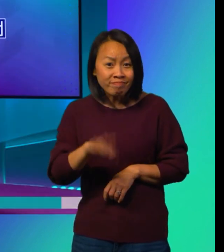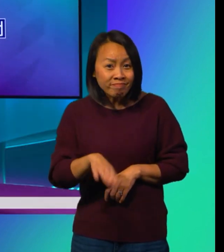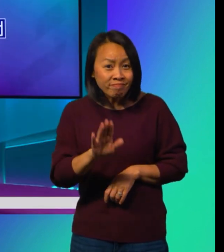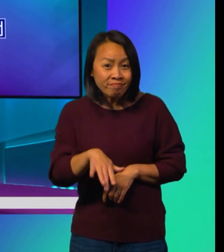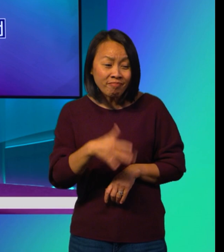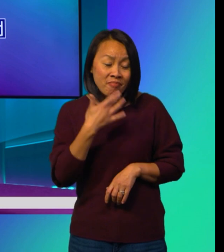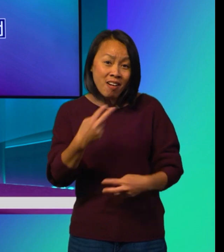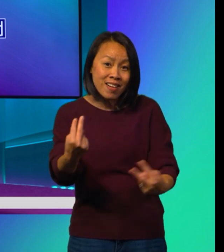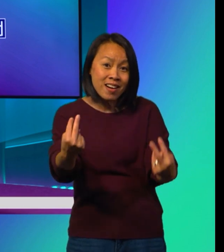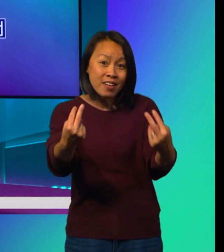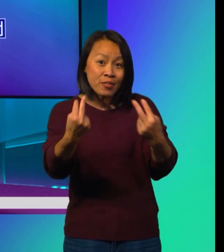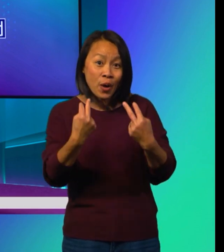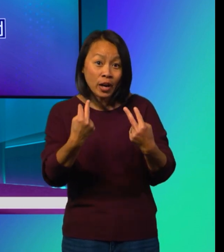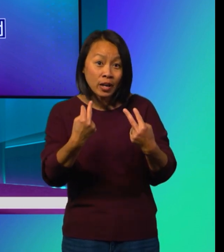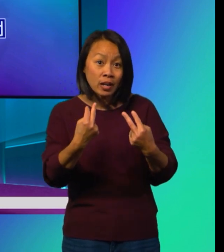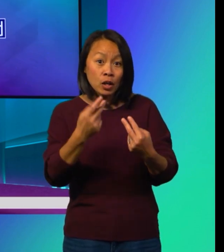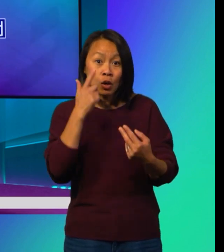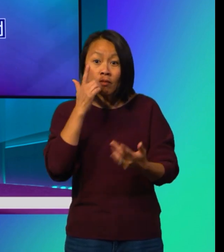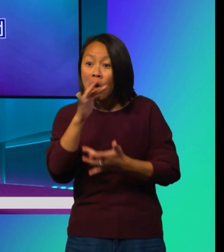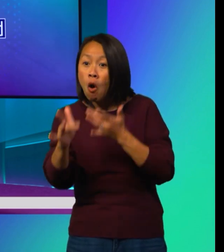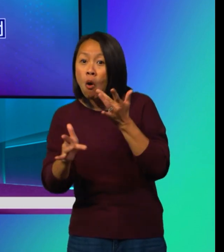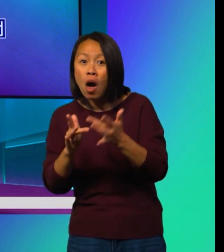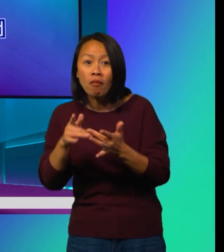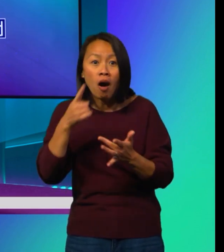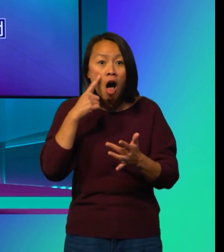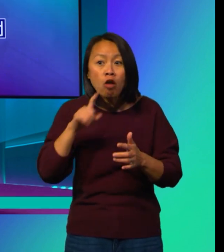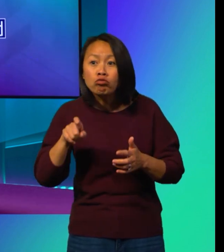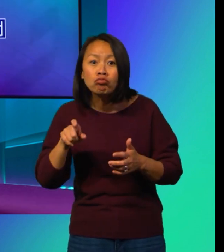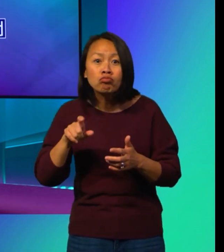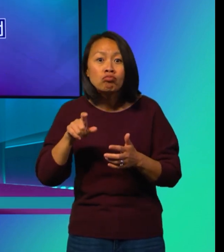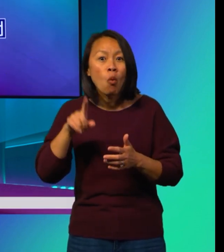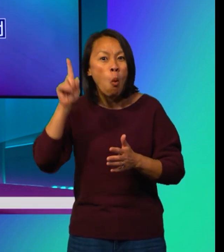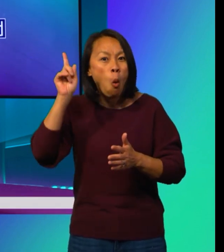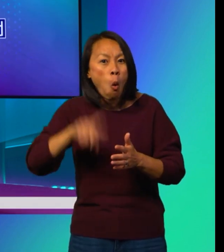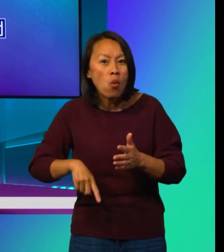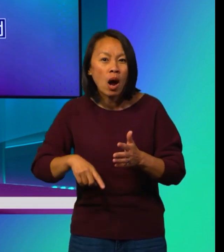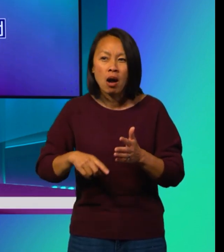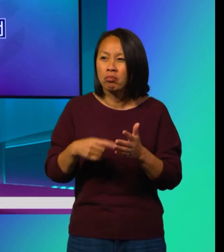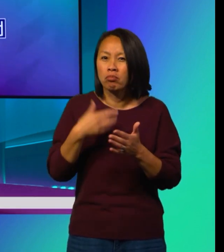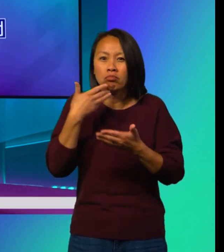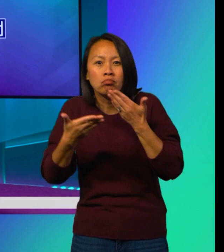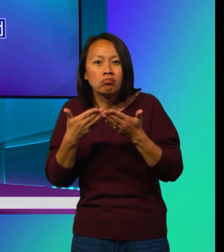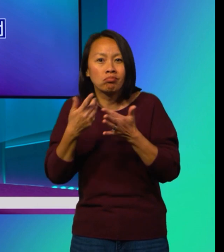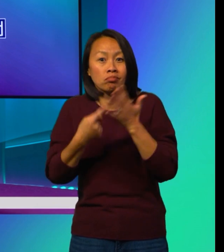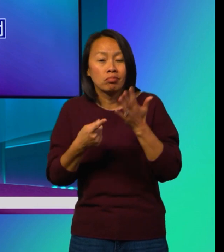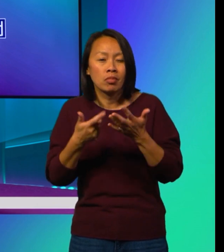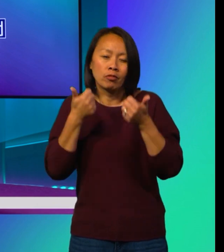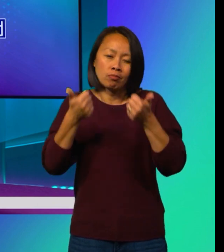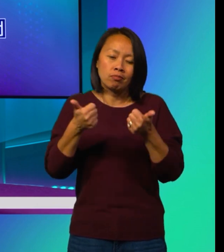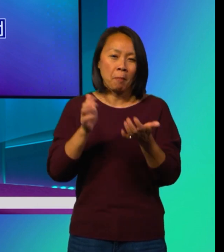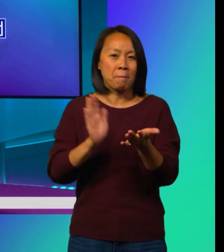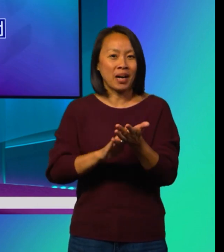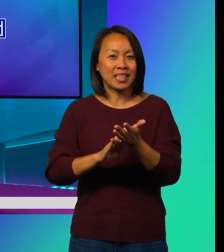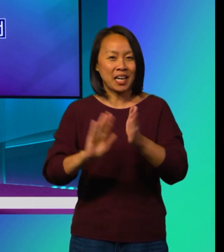Thanks, Emma Louise. Well, that's all we've got time for today. Thank you so much for watching. You can head online for all